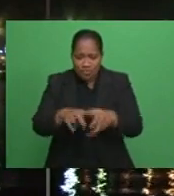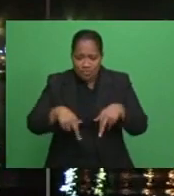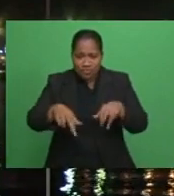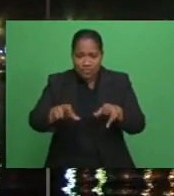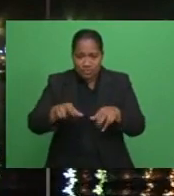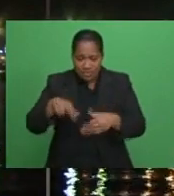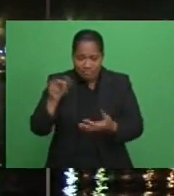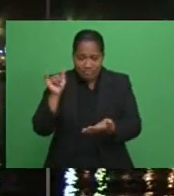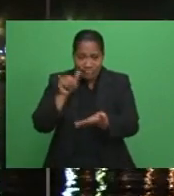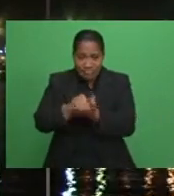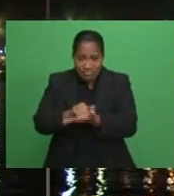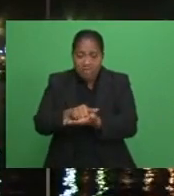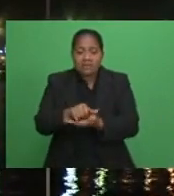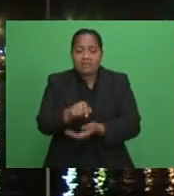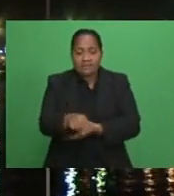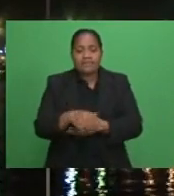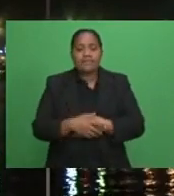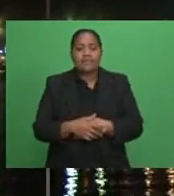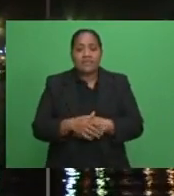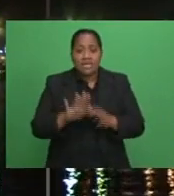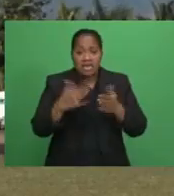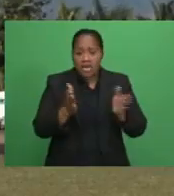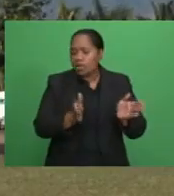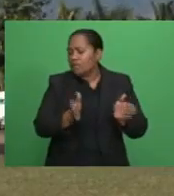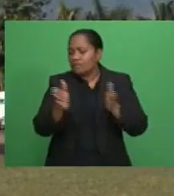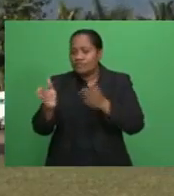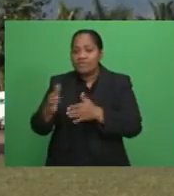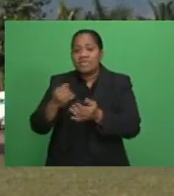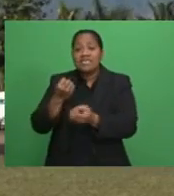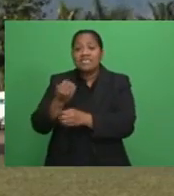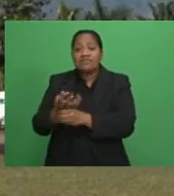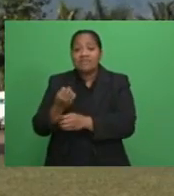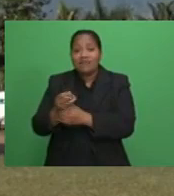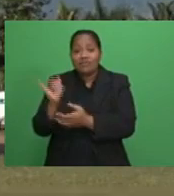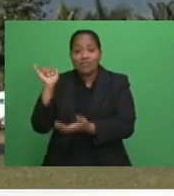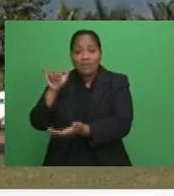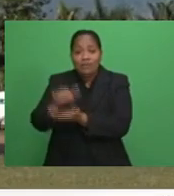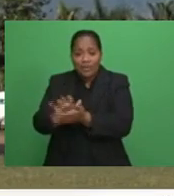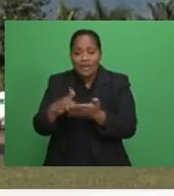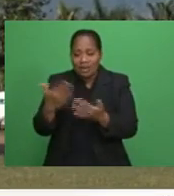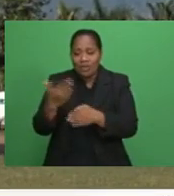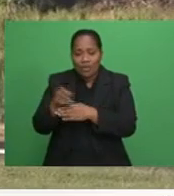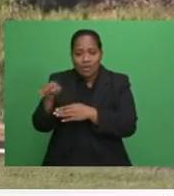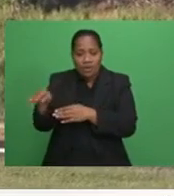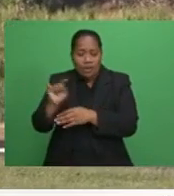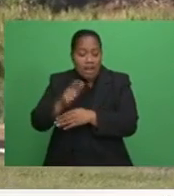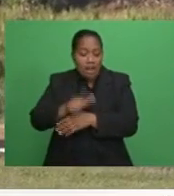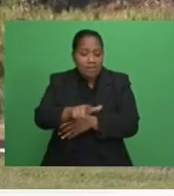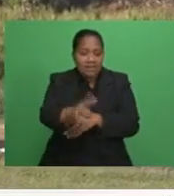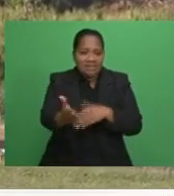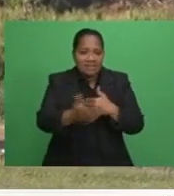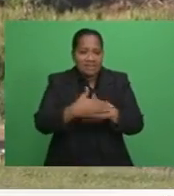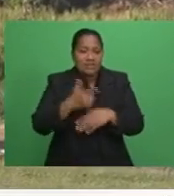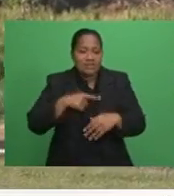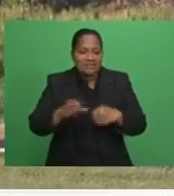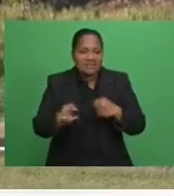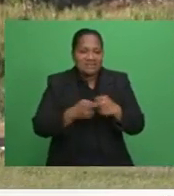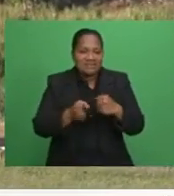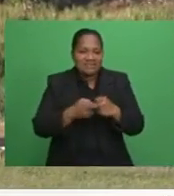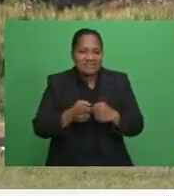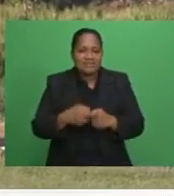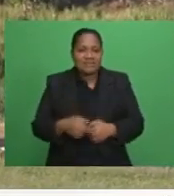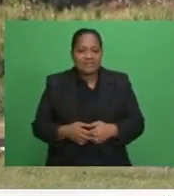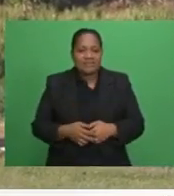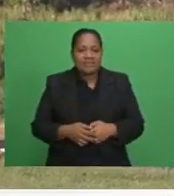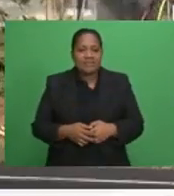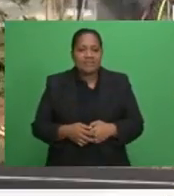redirected to the Savu Airport. According to Fiji Airports, the upgrade includes the resealing of more than 1,000 metres of runway surface